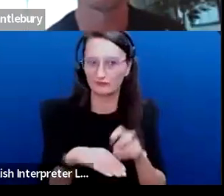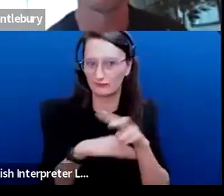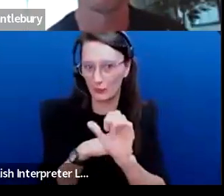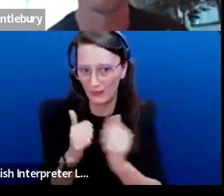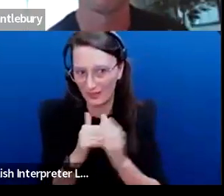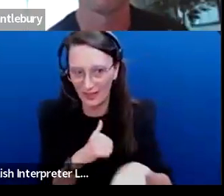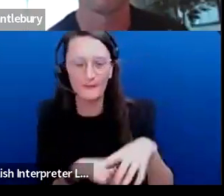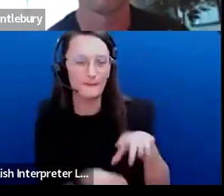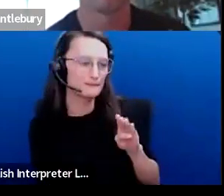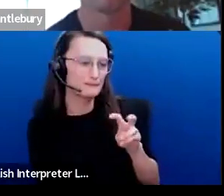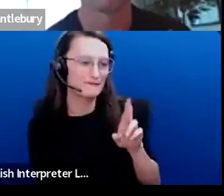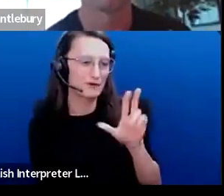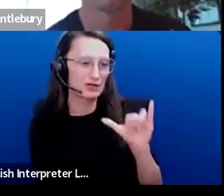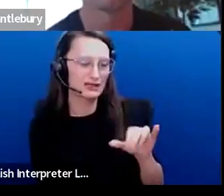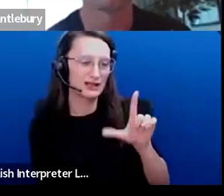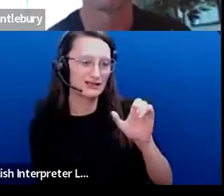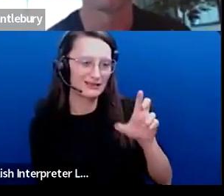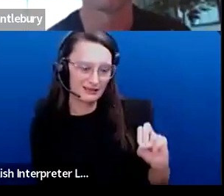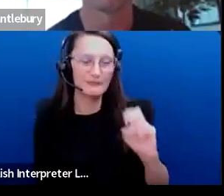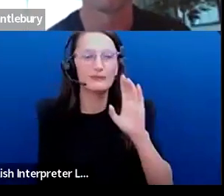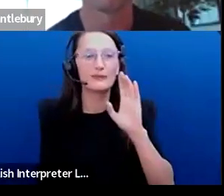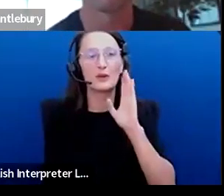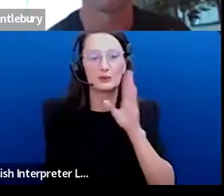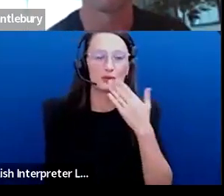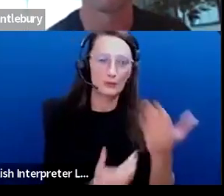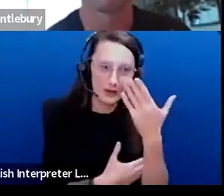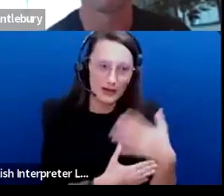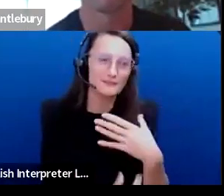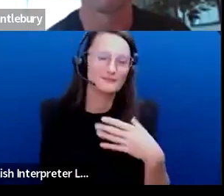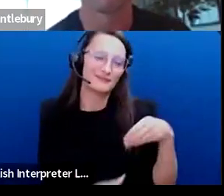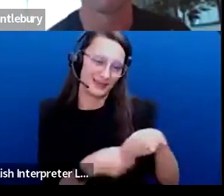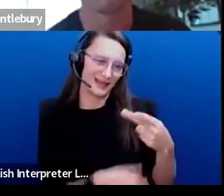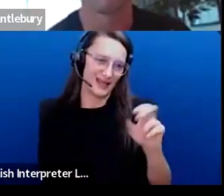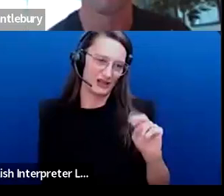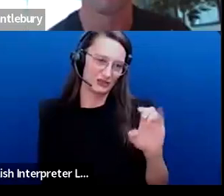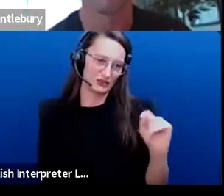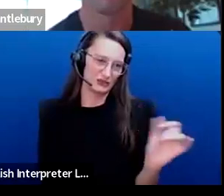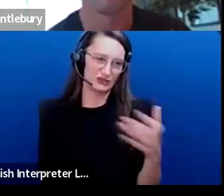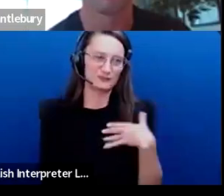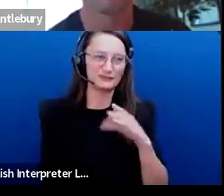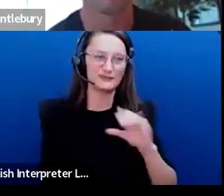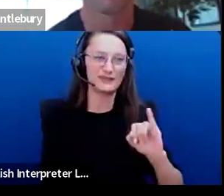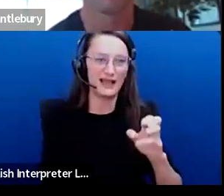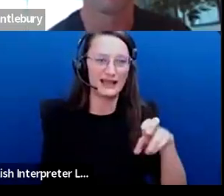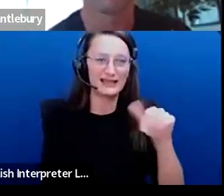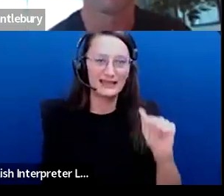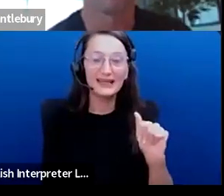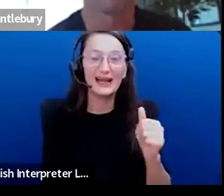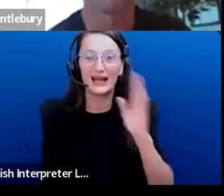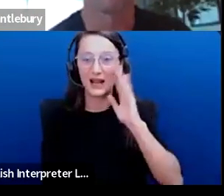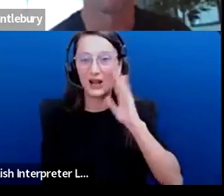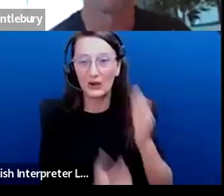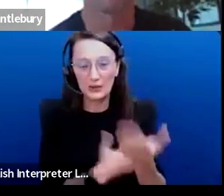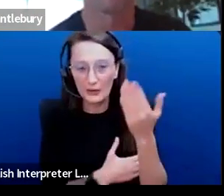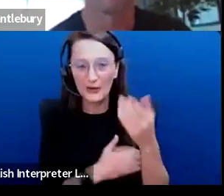Lim, good morning, Beverly, community services specialist in Helen's unit. And I'm seeing Aida. Hi, good morning, Aida, from our case management staff.